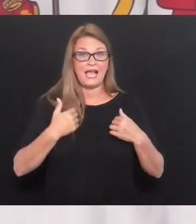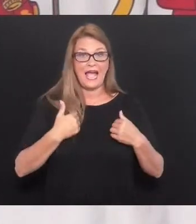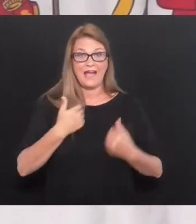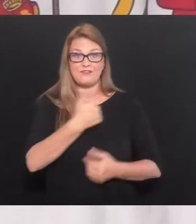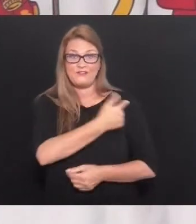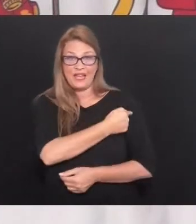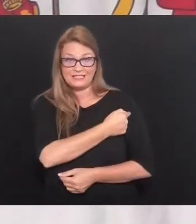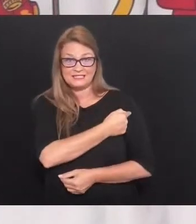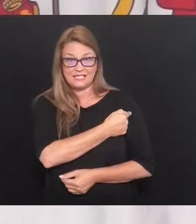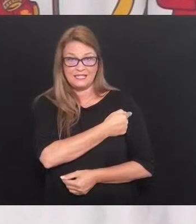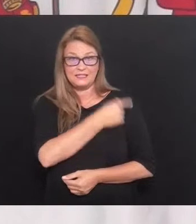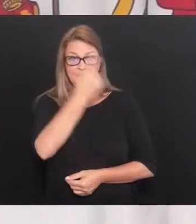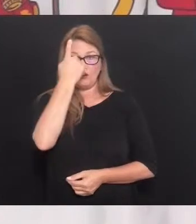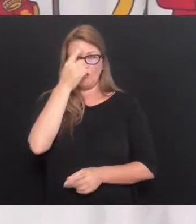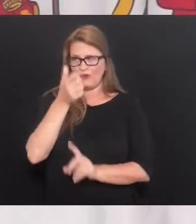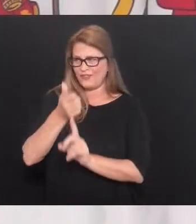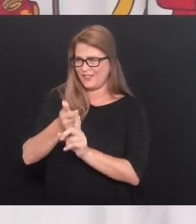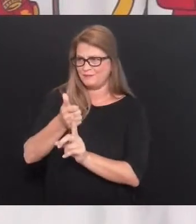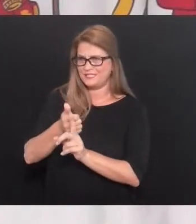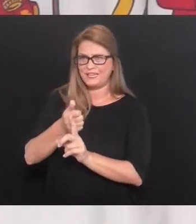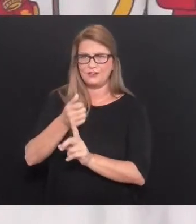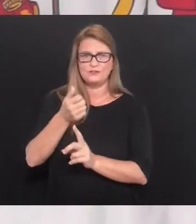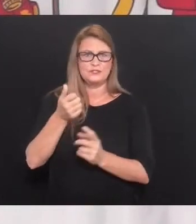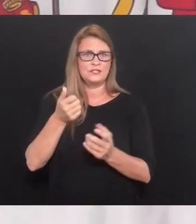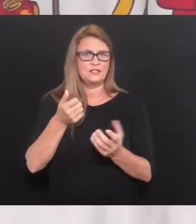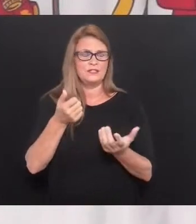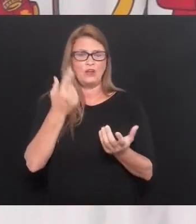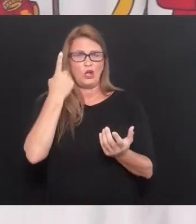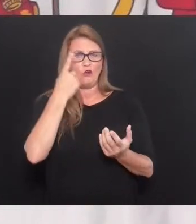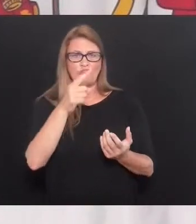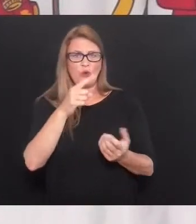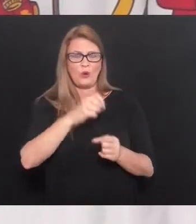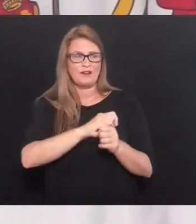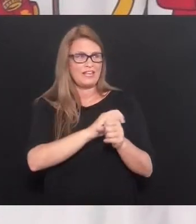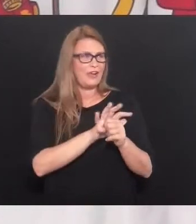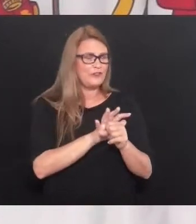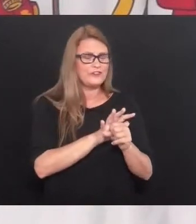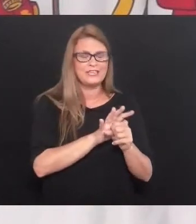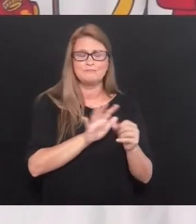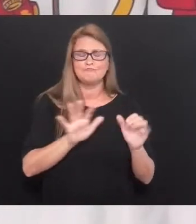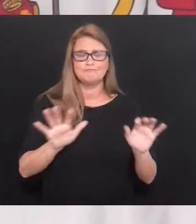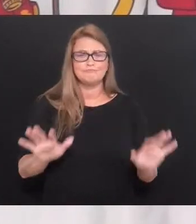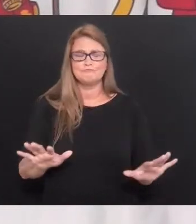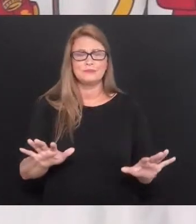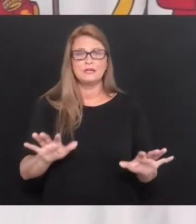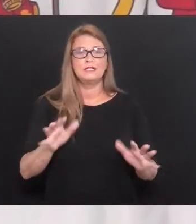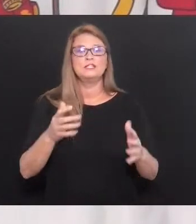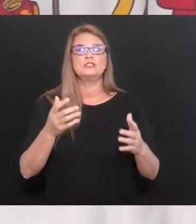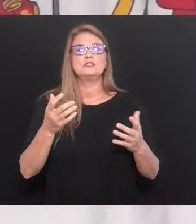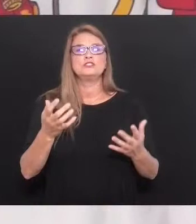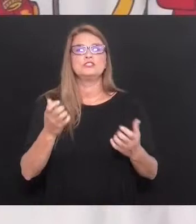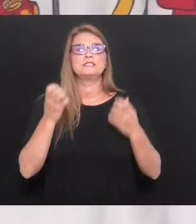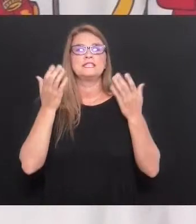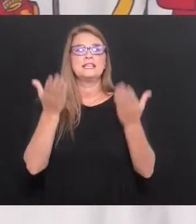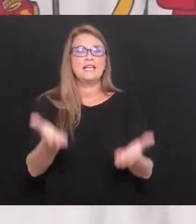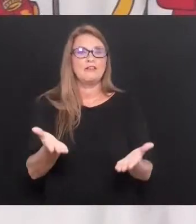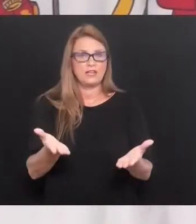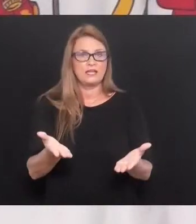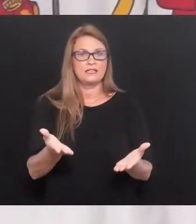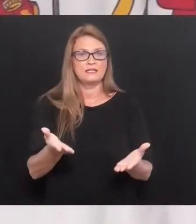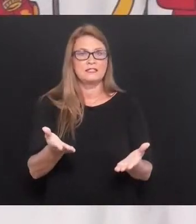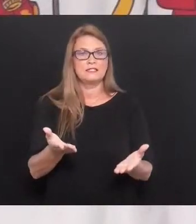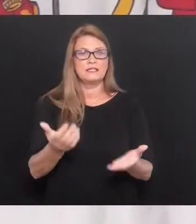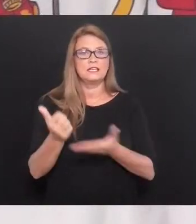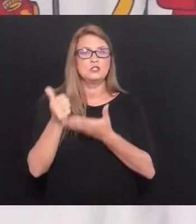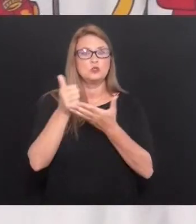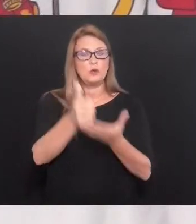not for themselves, not for the cause, not for whatever it may be, just from the standpoint of contributing to really trying